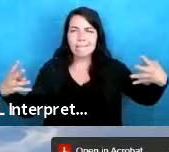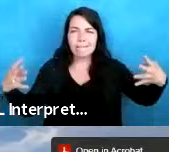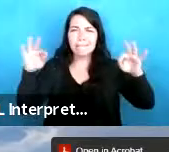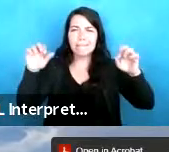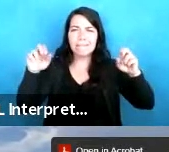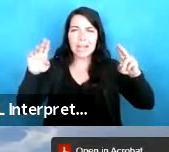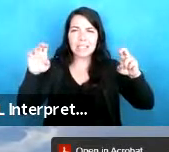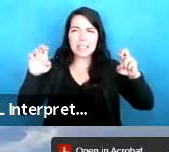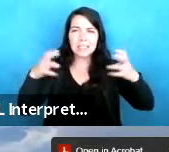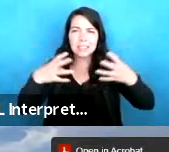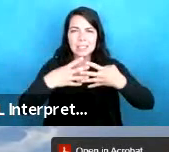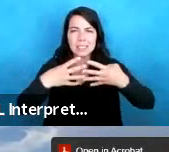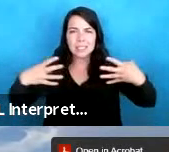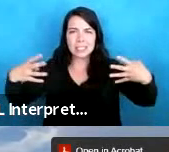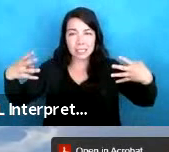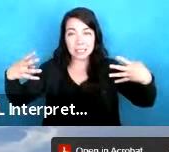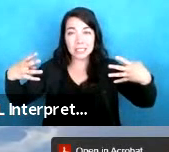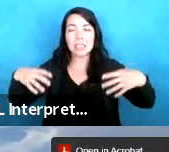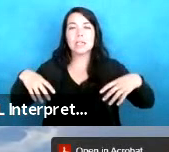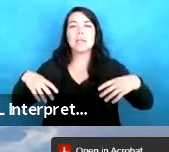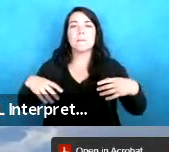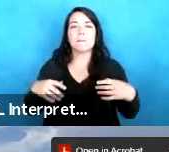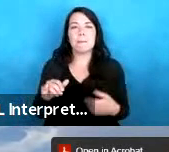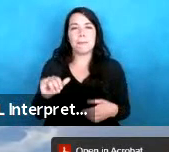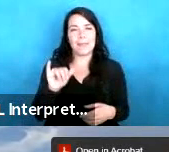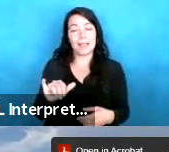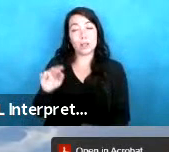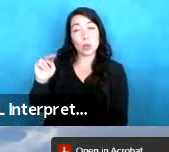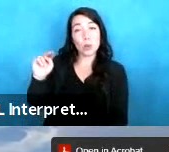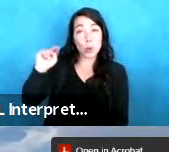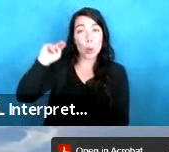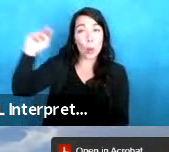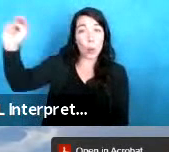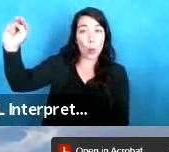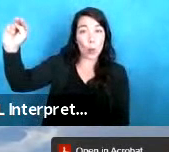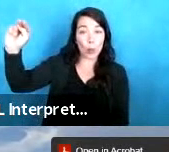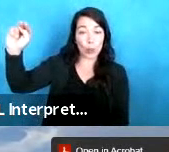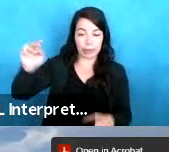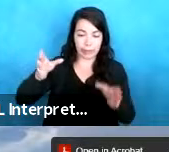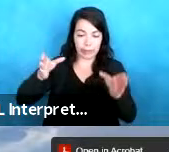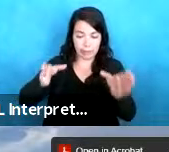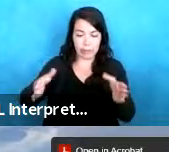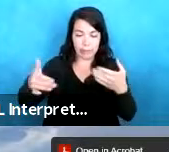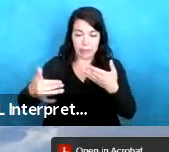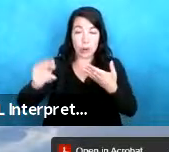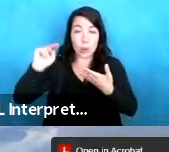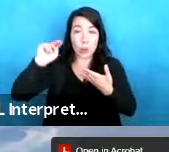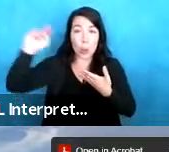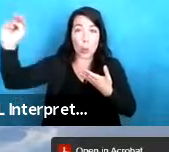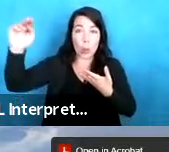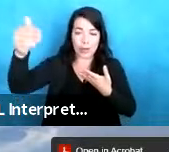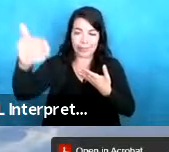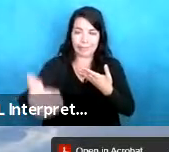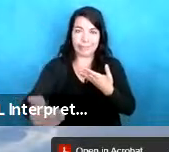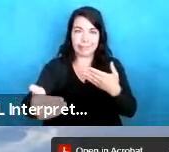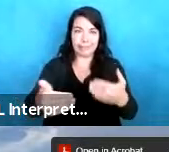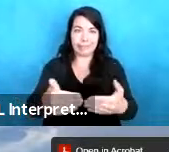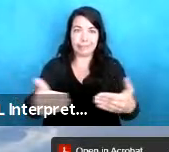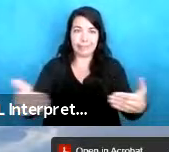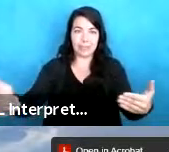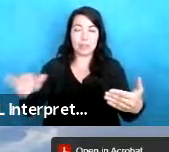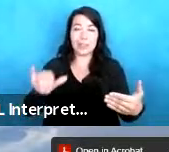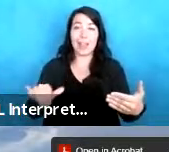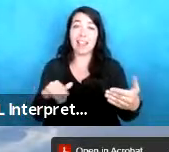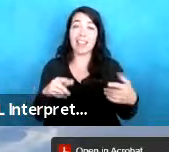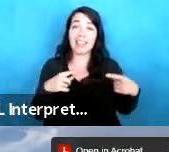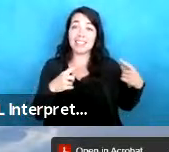represents the northern property line of Mr. Martinez's property. So this debris, the tires we're seeing, that